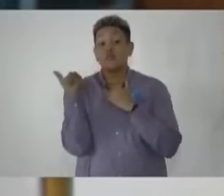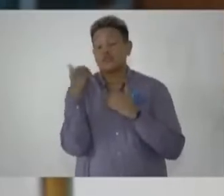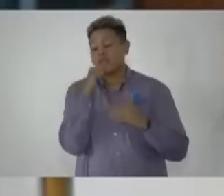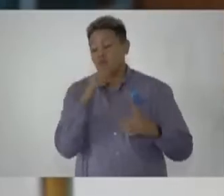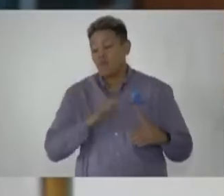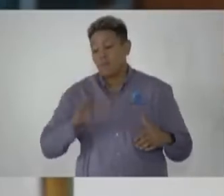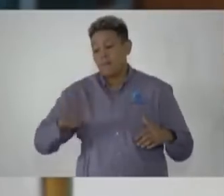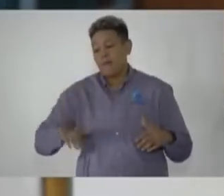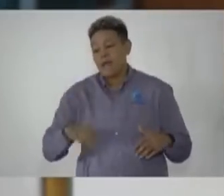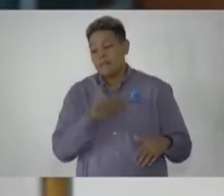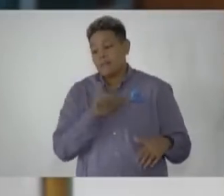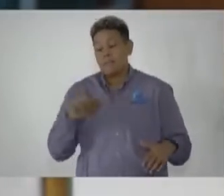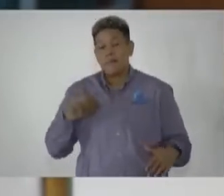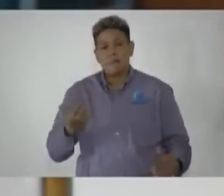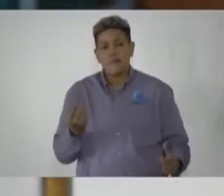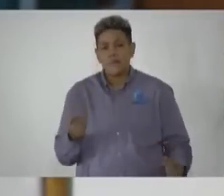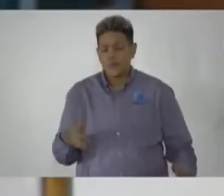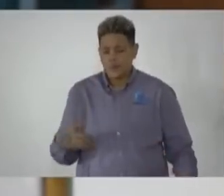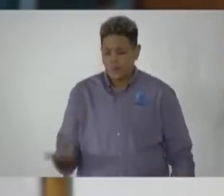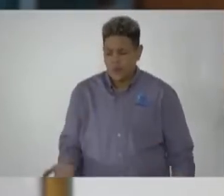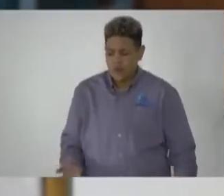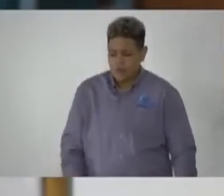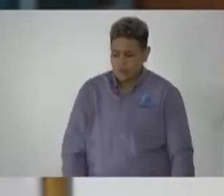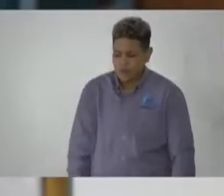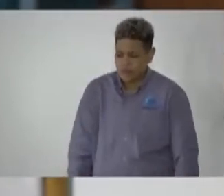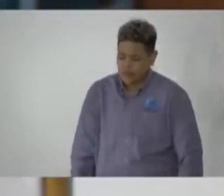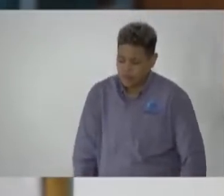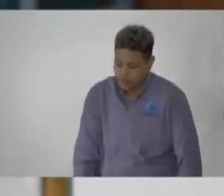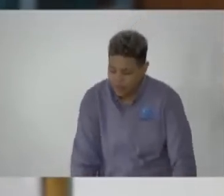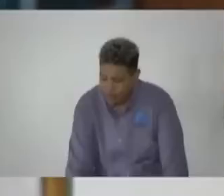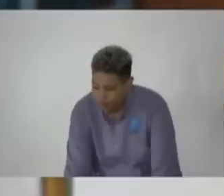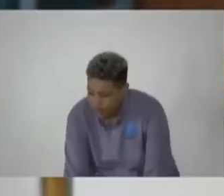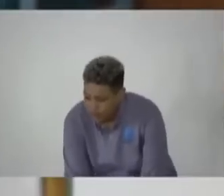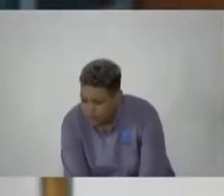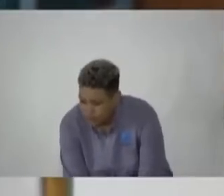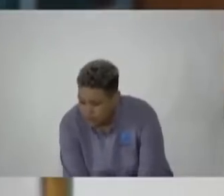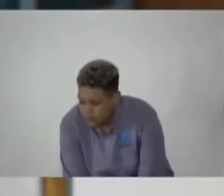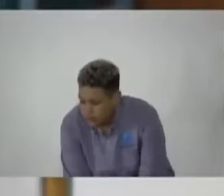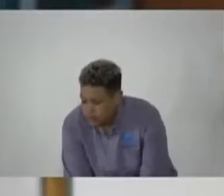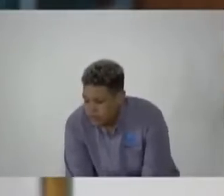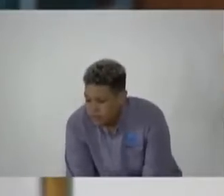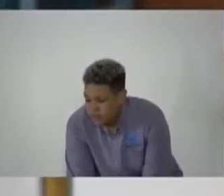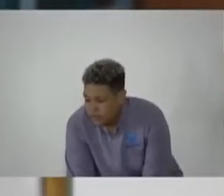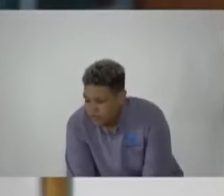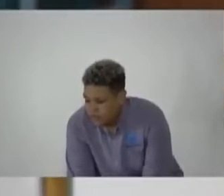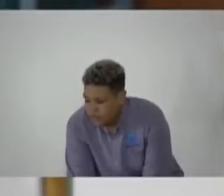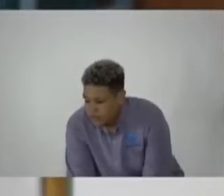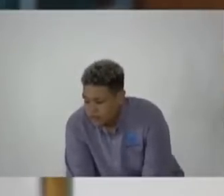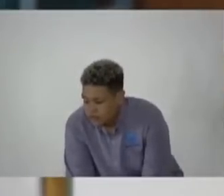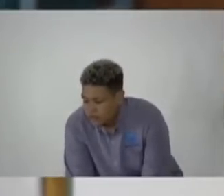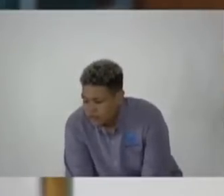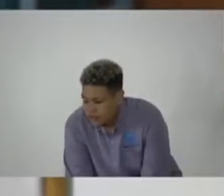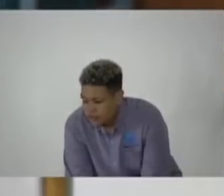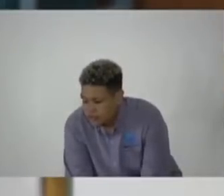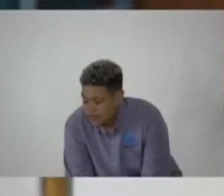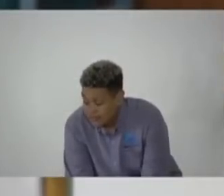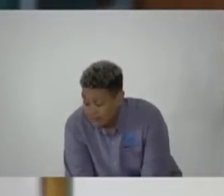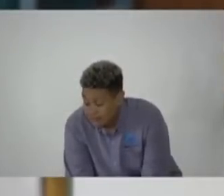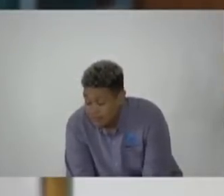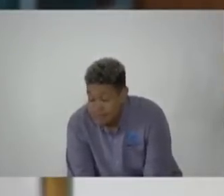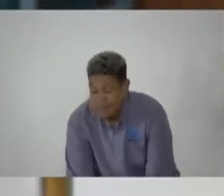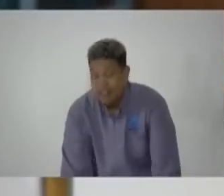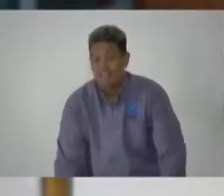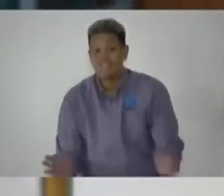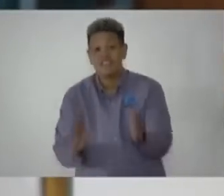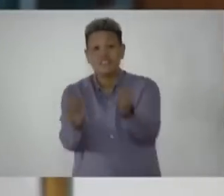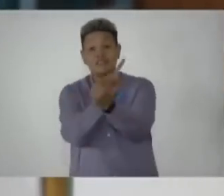women parliamentarians in facilitating networking, building solidarity, and